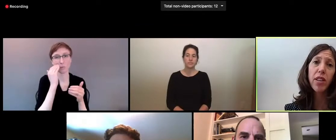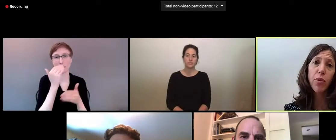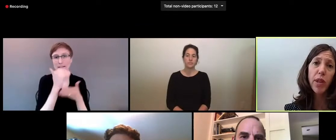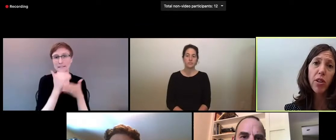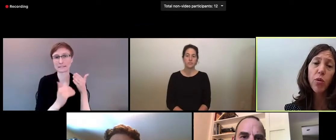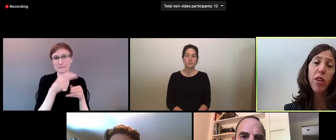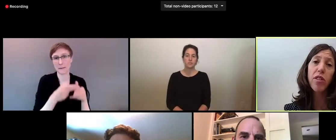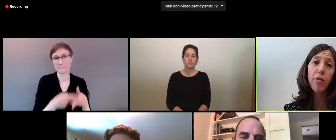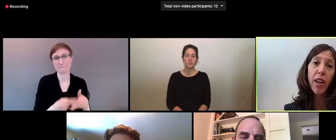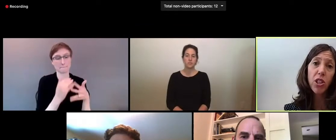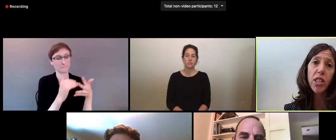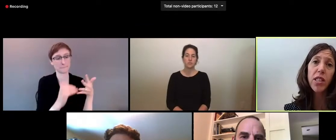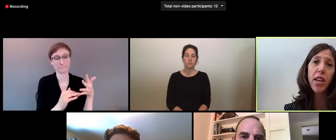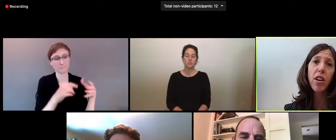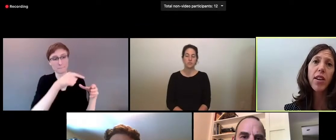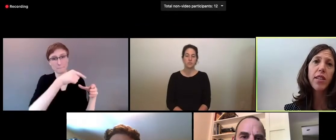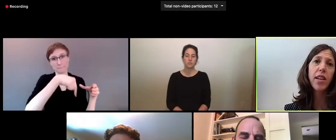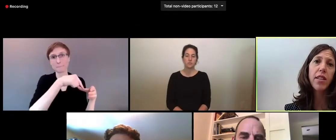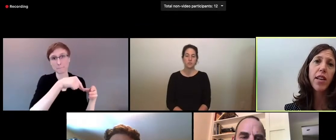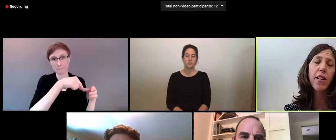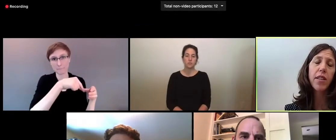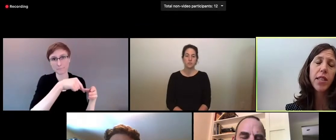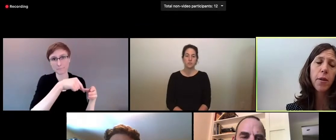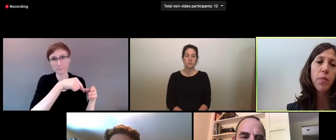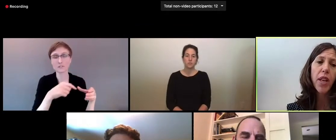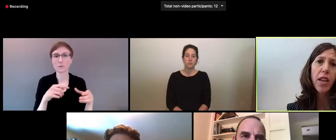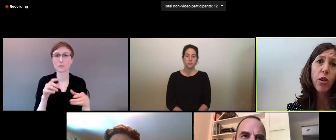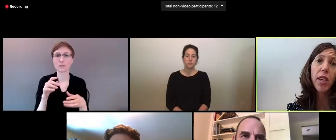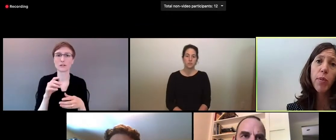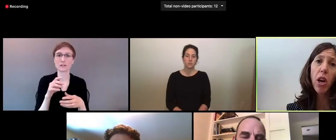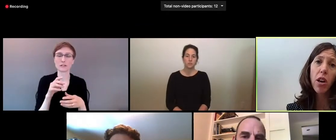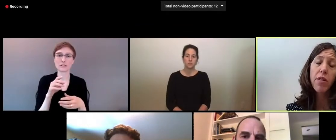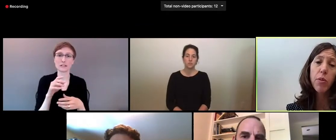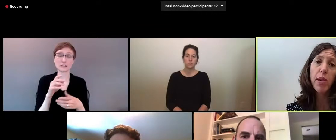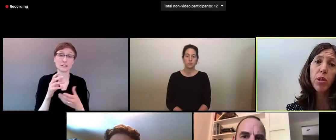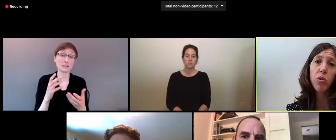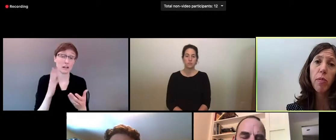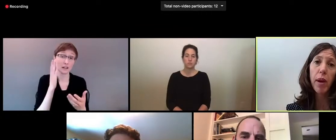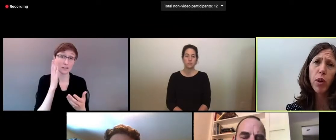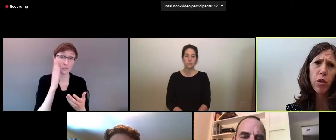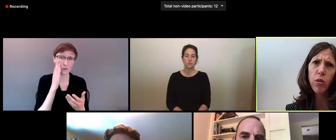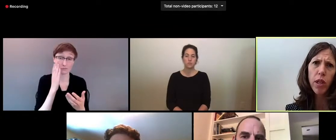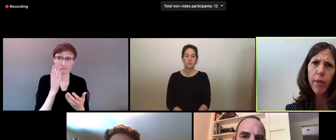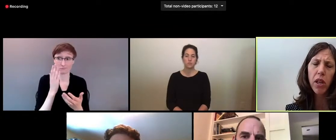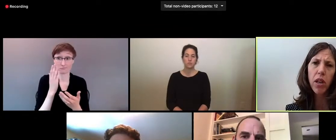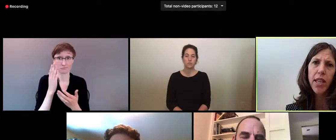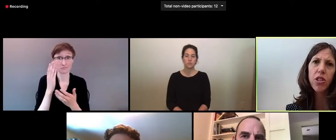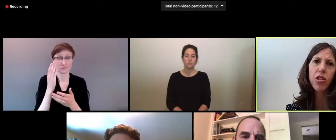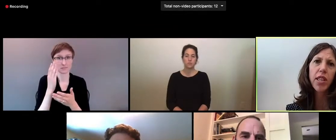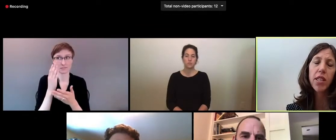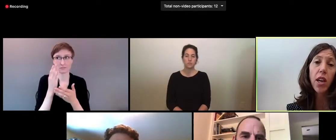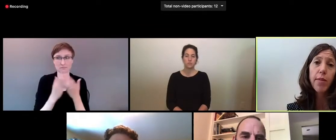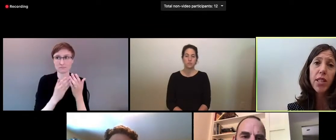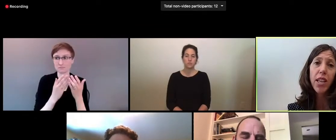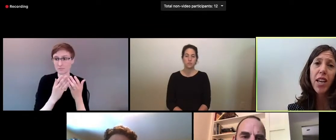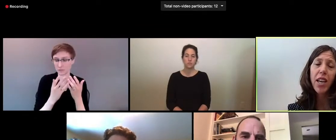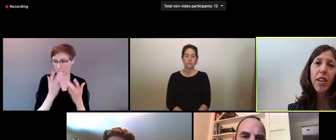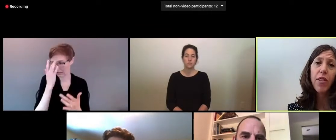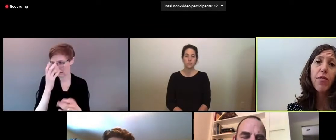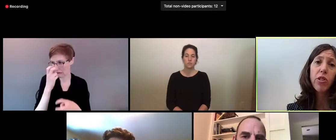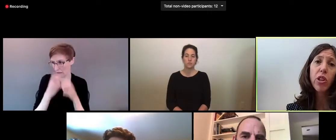incubation period, the period where they're infectious there, you know, it can be hard for people to remember who were all my contacts during that